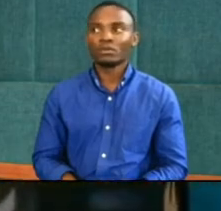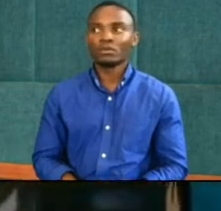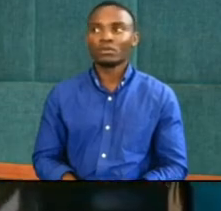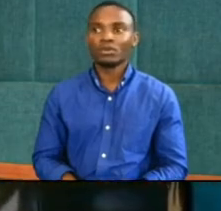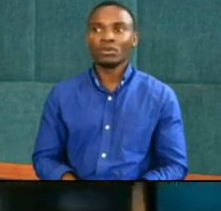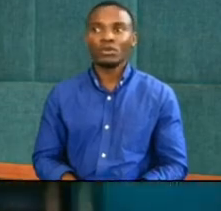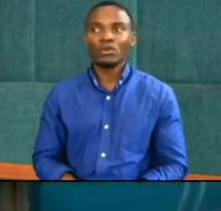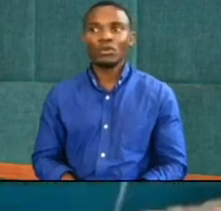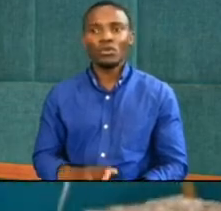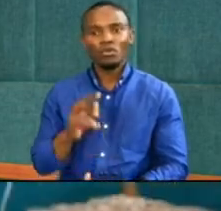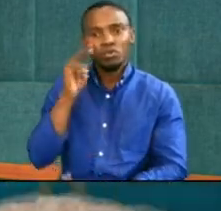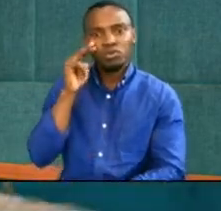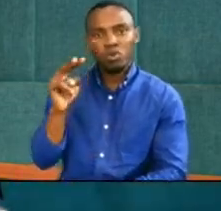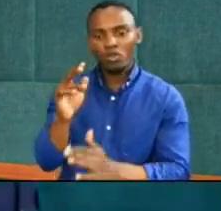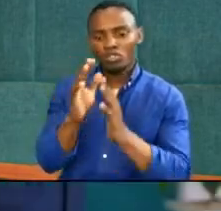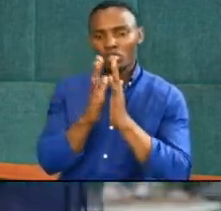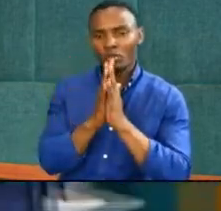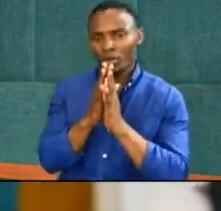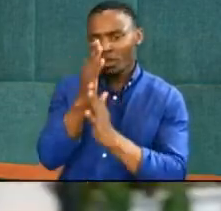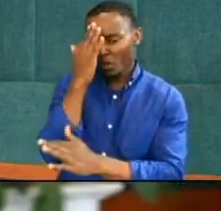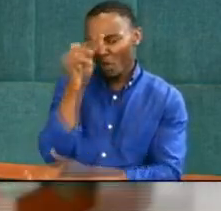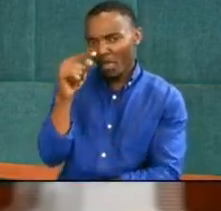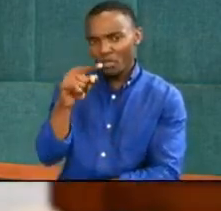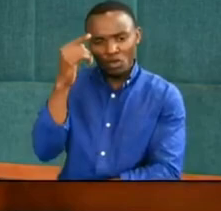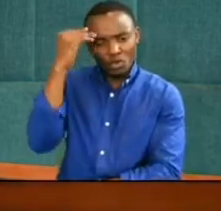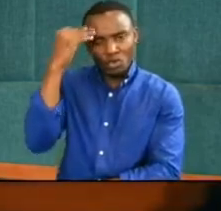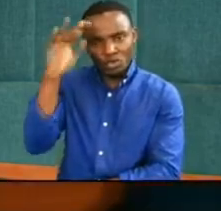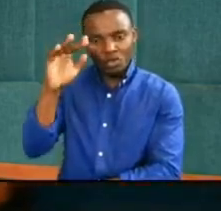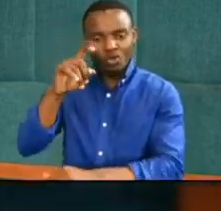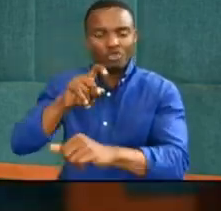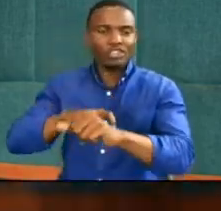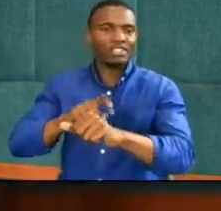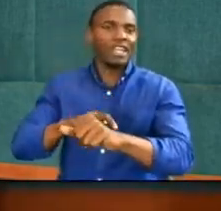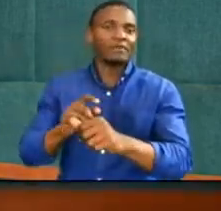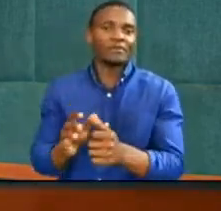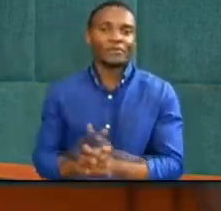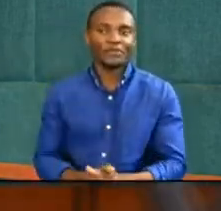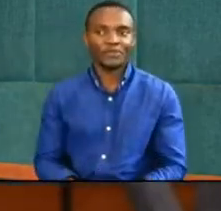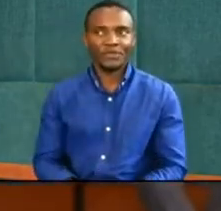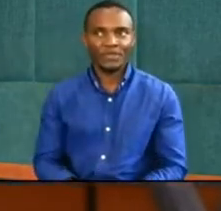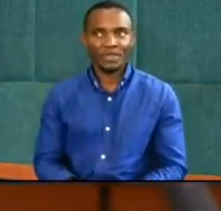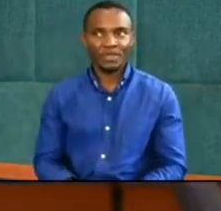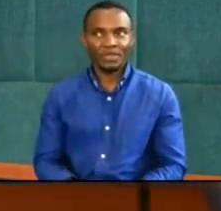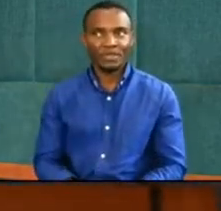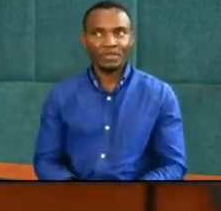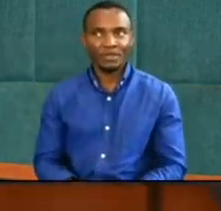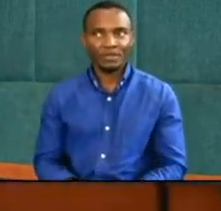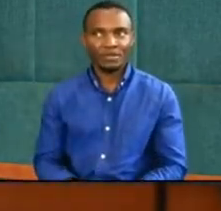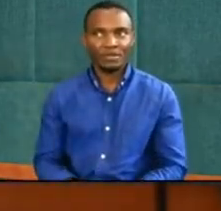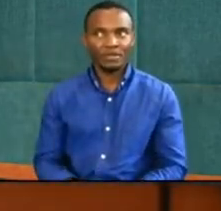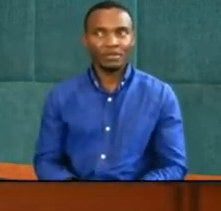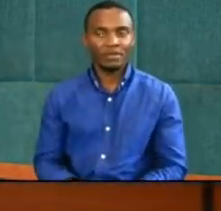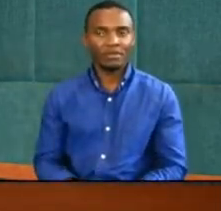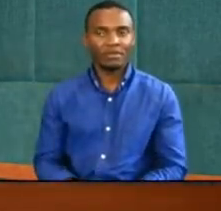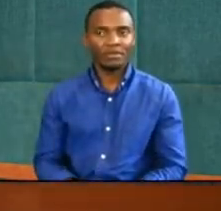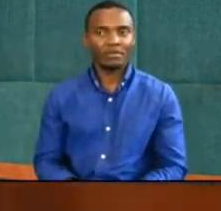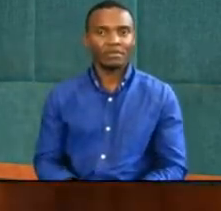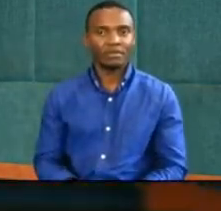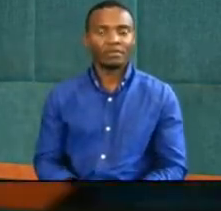for you do not know when the time is. Take heed what? Watch, watch,